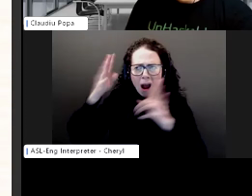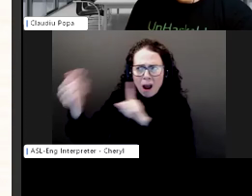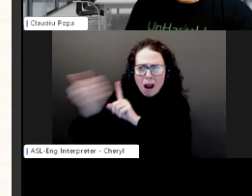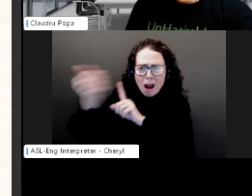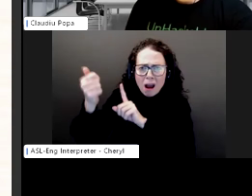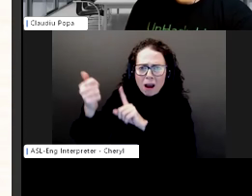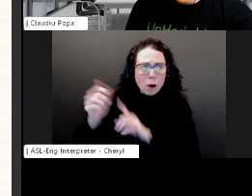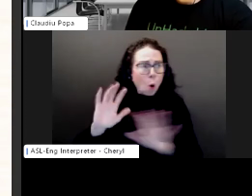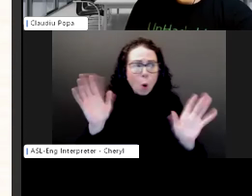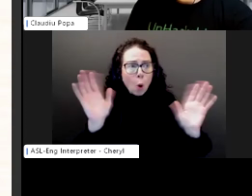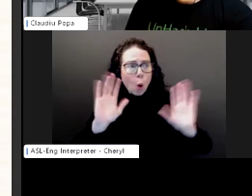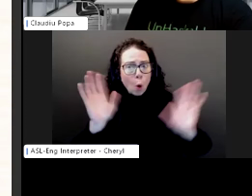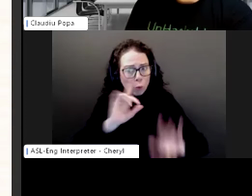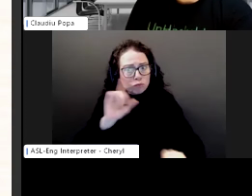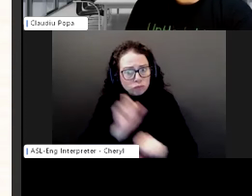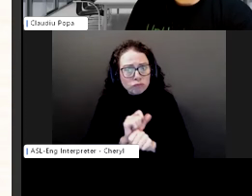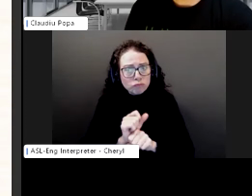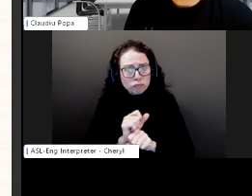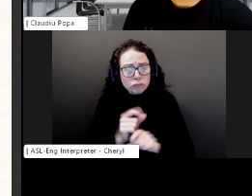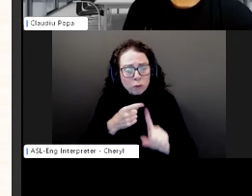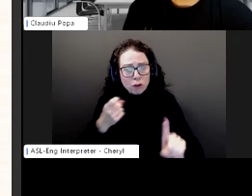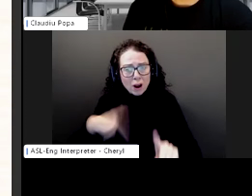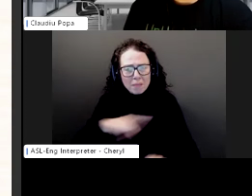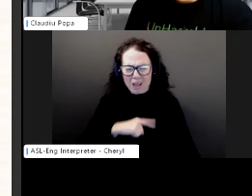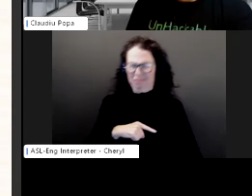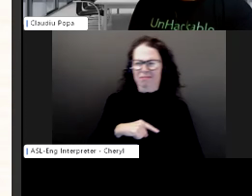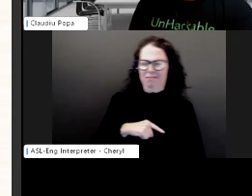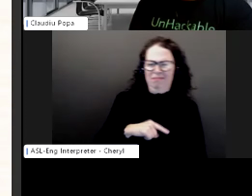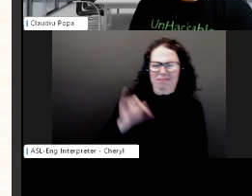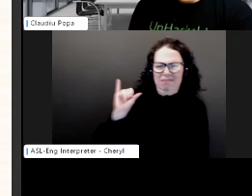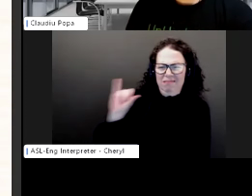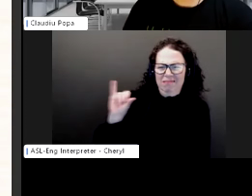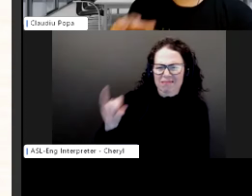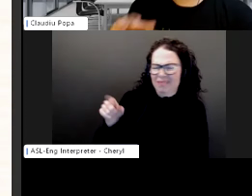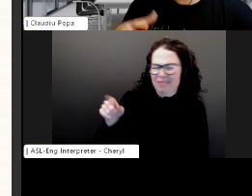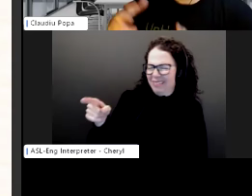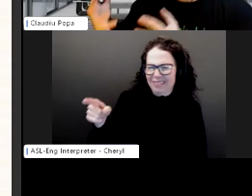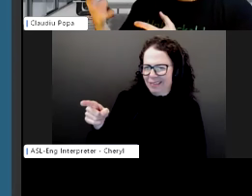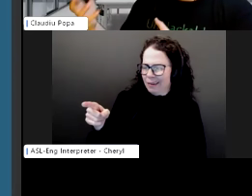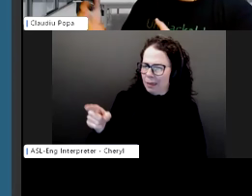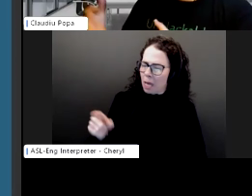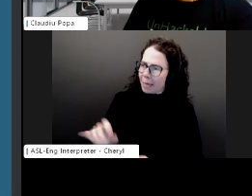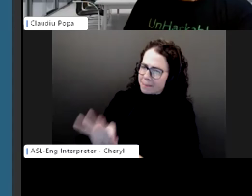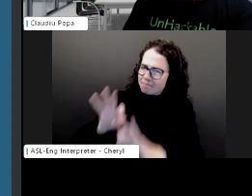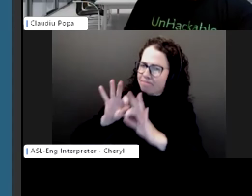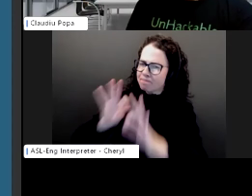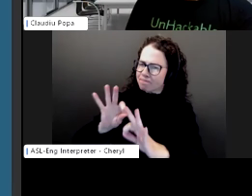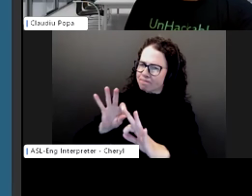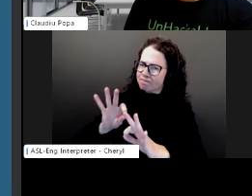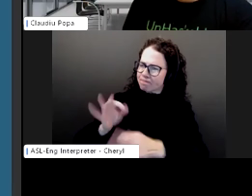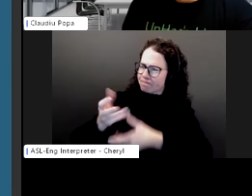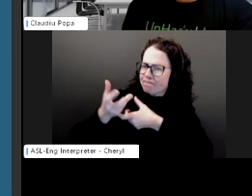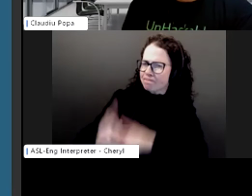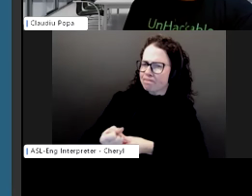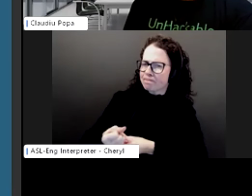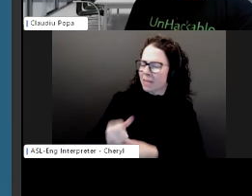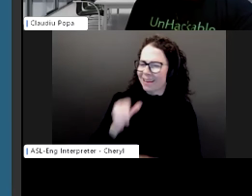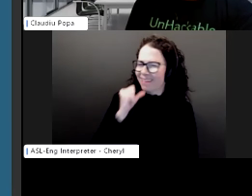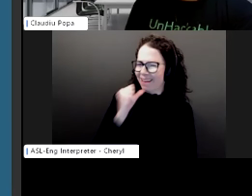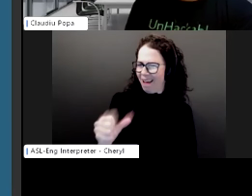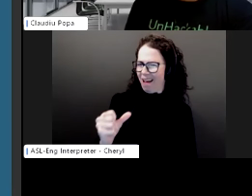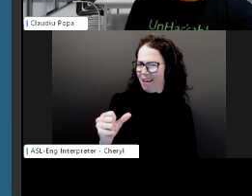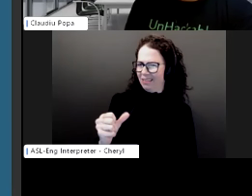legitimate message from us. So that's always disappointing to see from legitimate organizations, because it lowers the